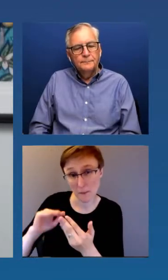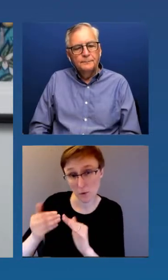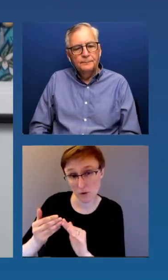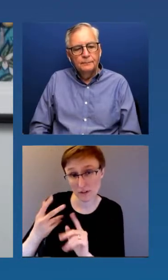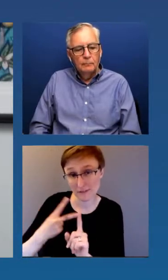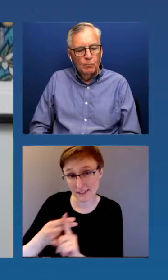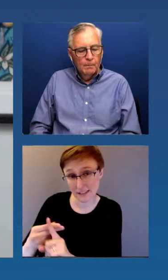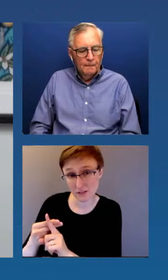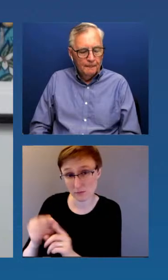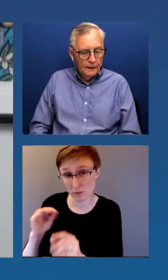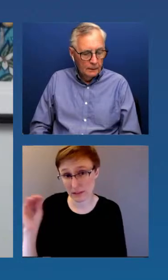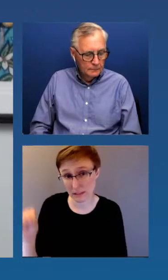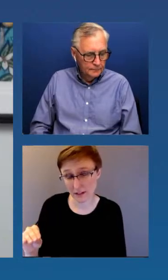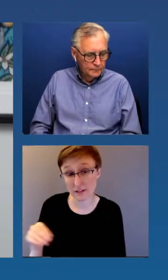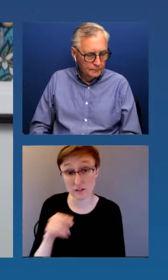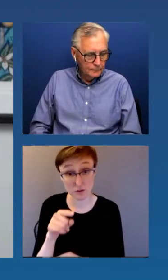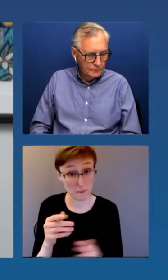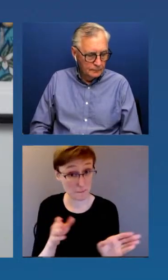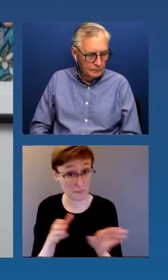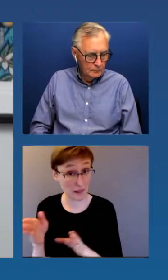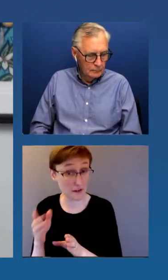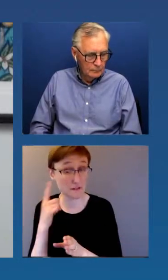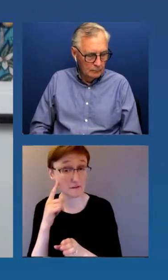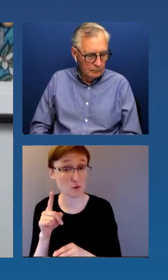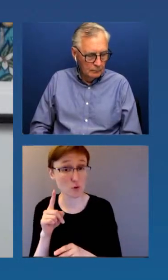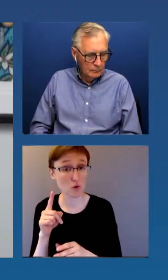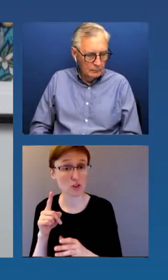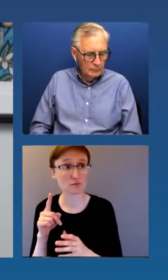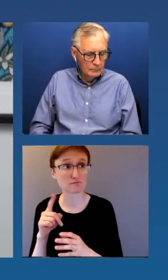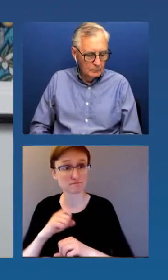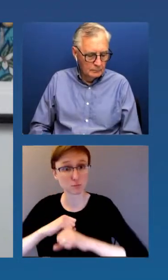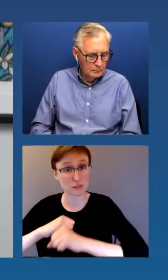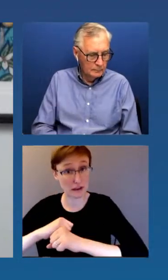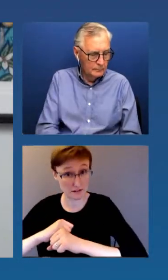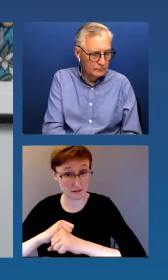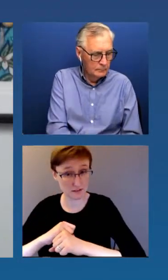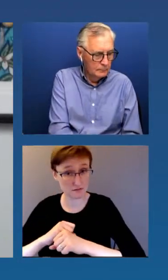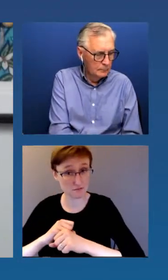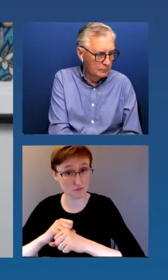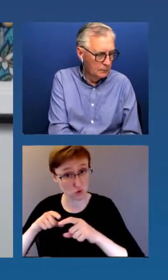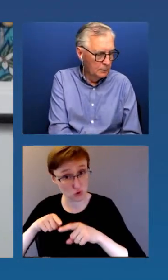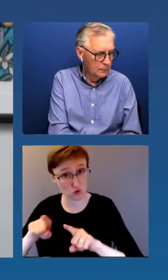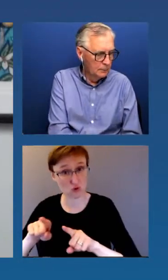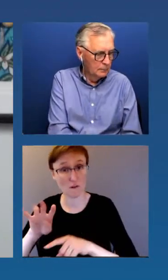for protecting less vaccinated communities in a fourth wave?